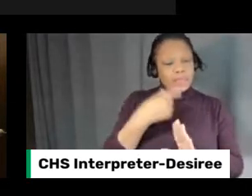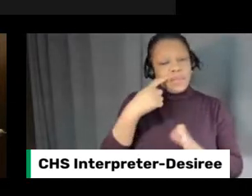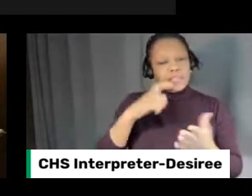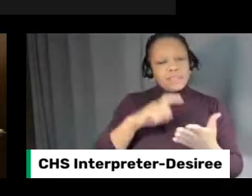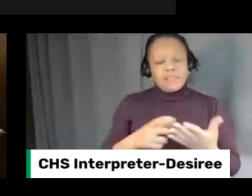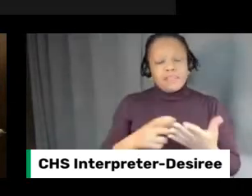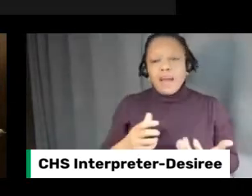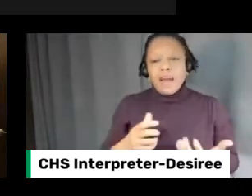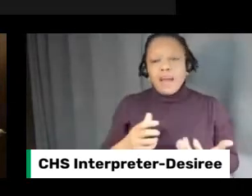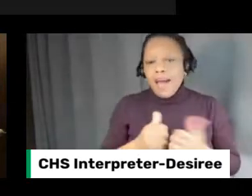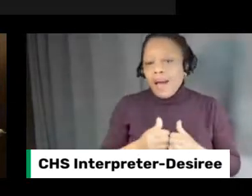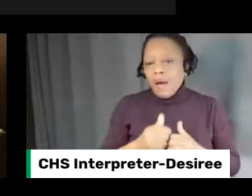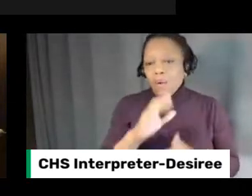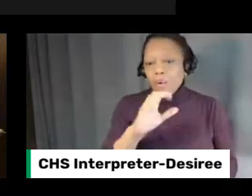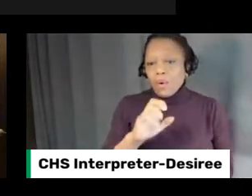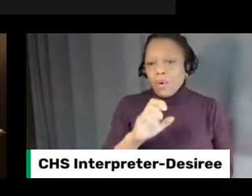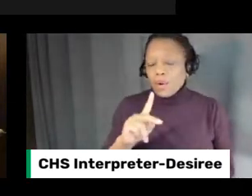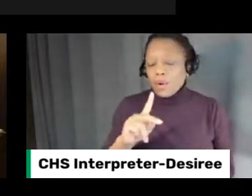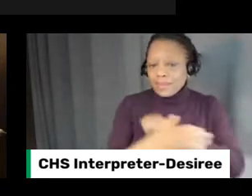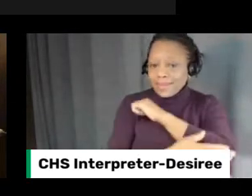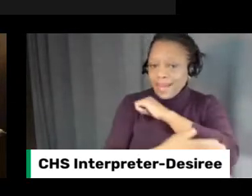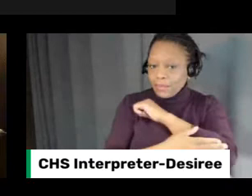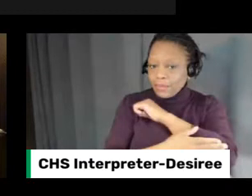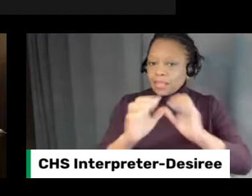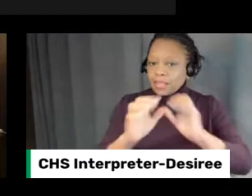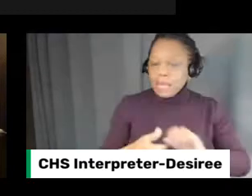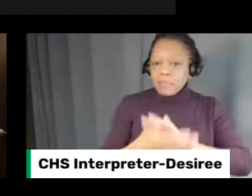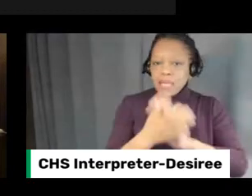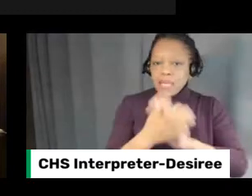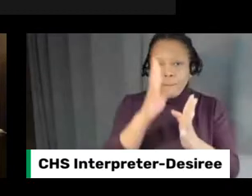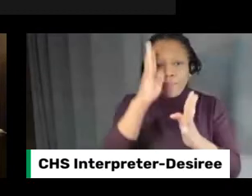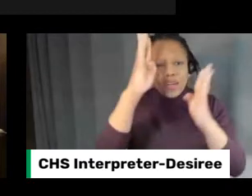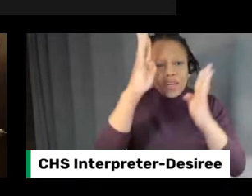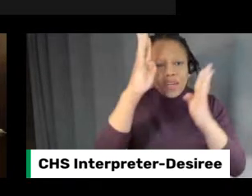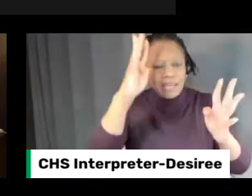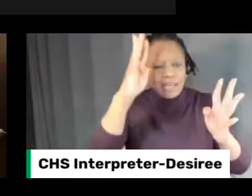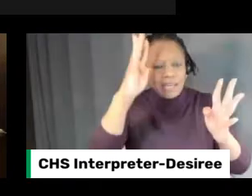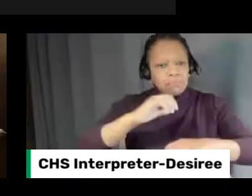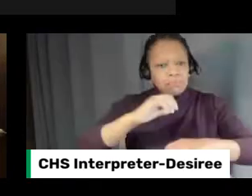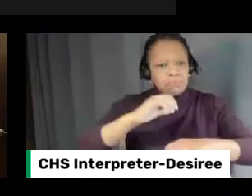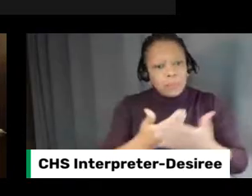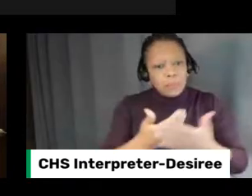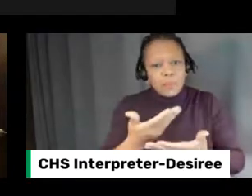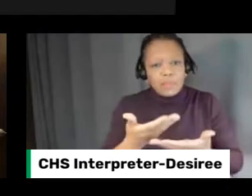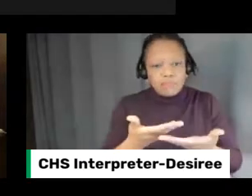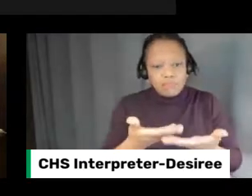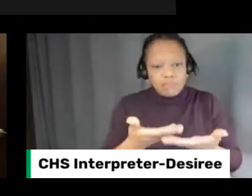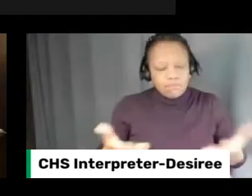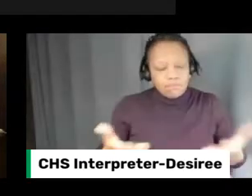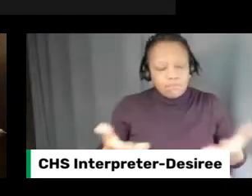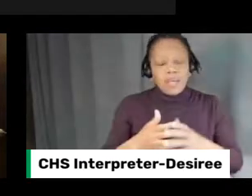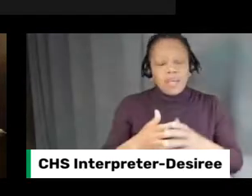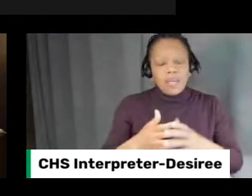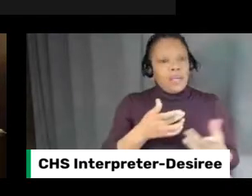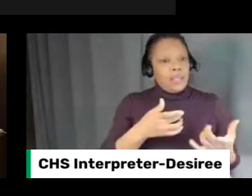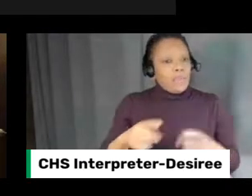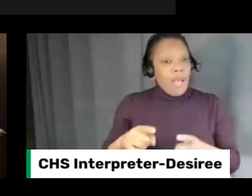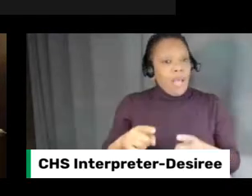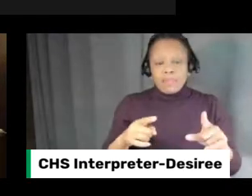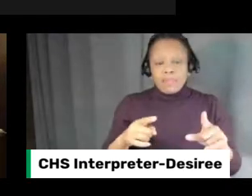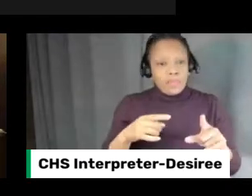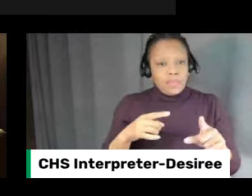be innovative and looking at the ideas. So there was a resolution that was approved in May